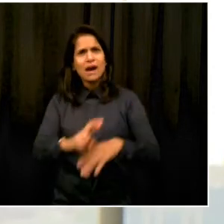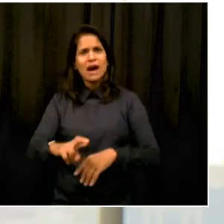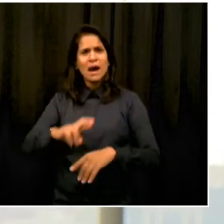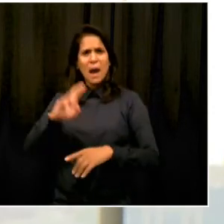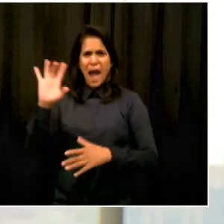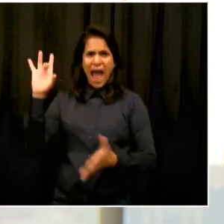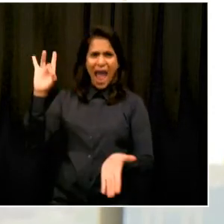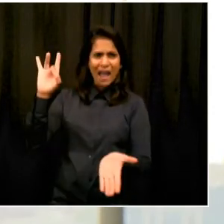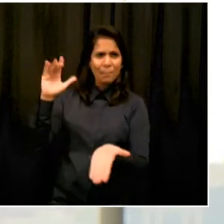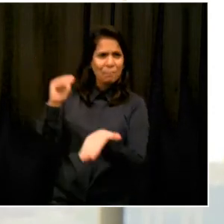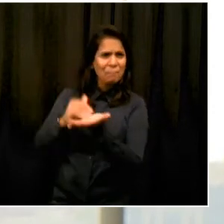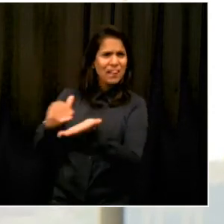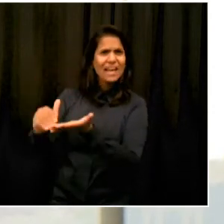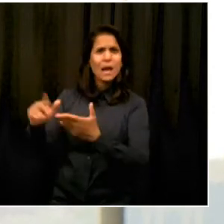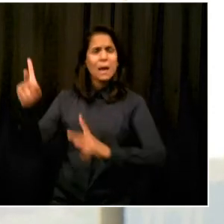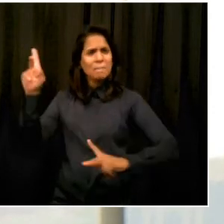continue to make us stronger.